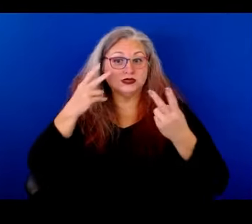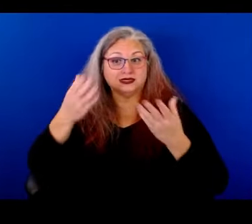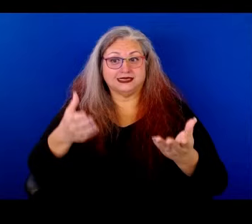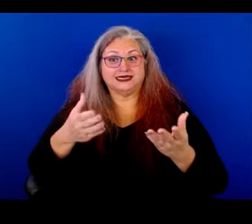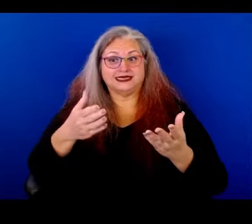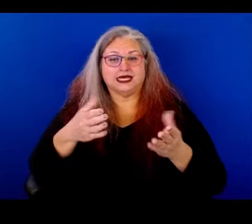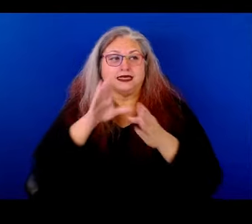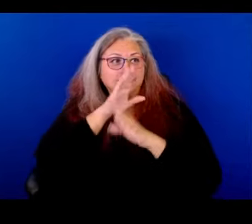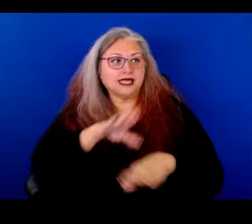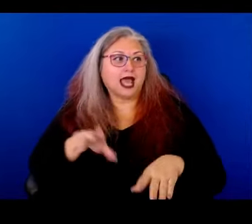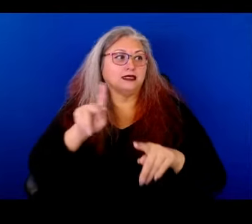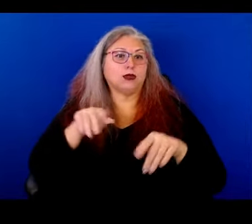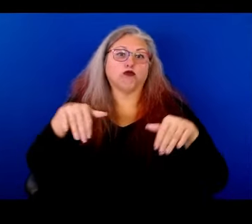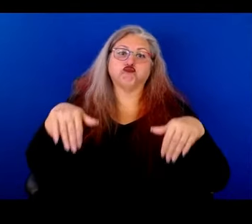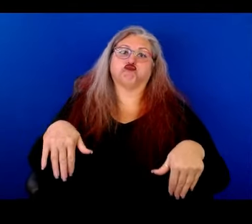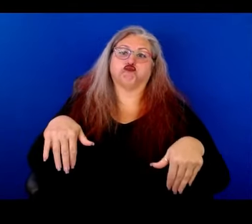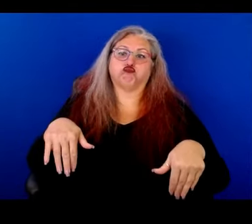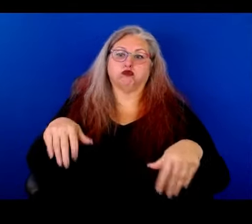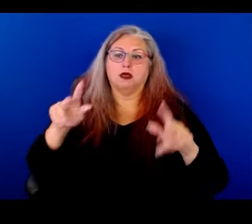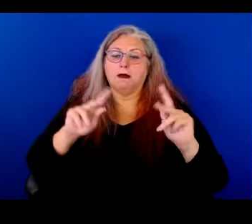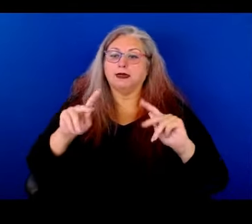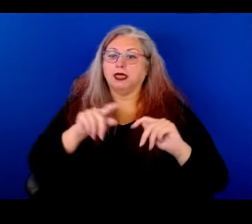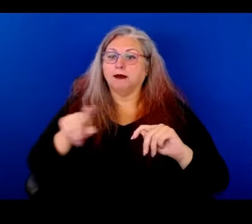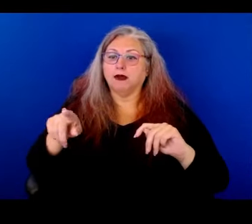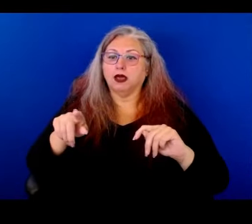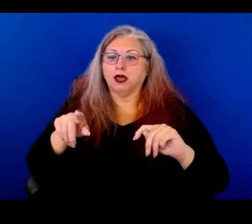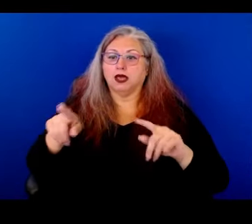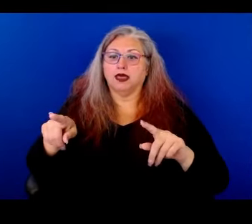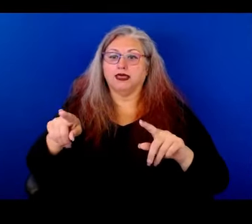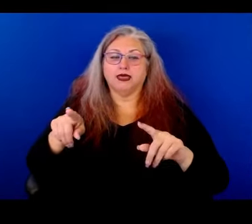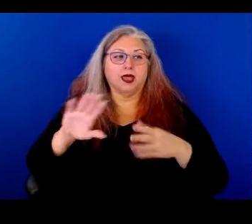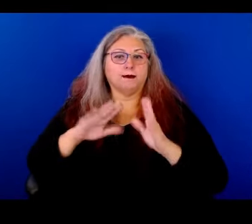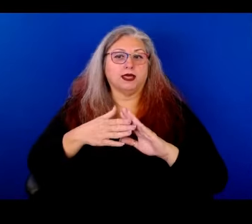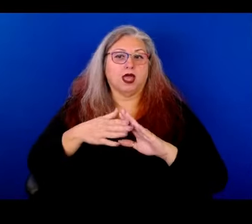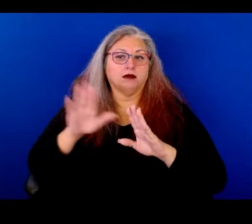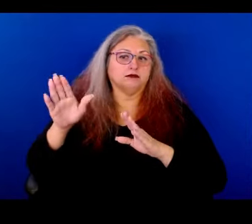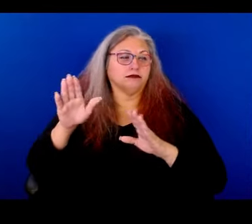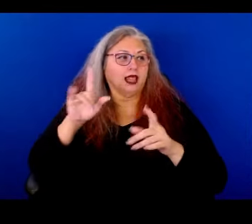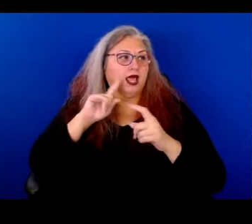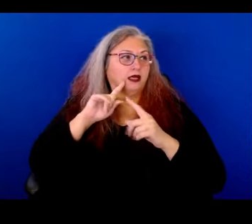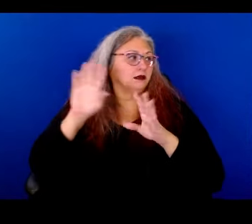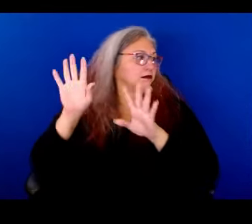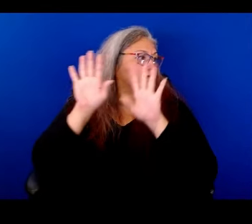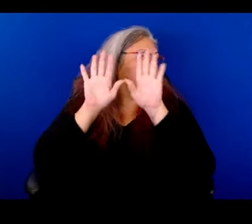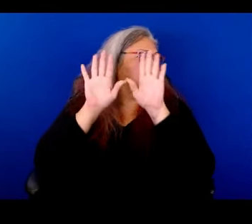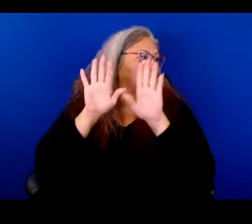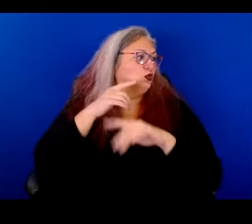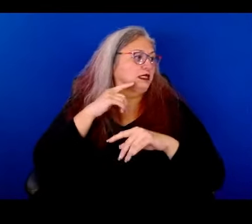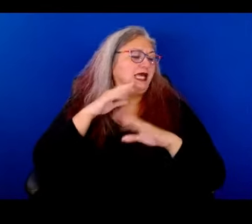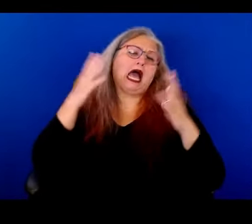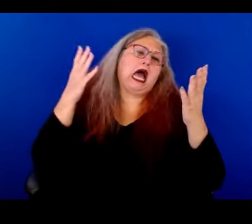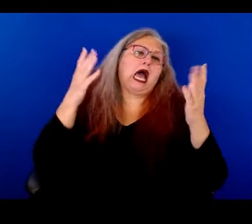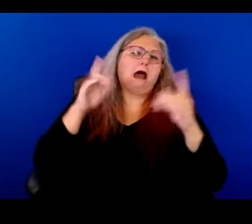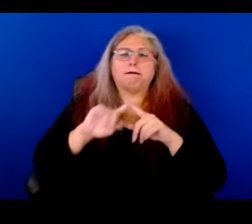the silence, the quiet, the people like turning themselves into a pretzel to kind of to say, oh,